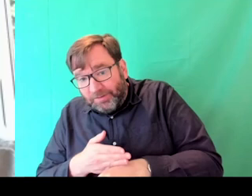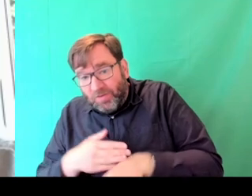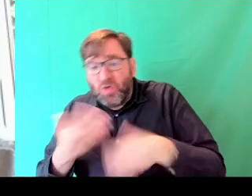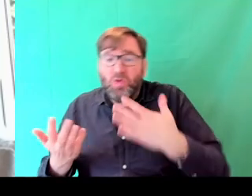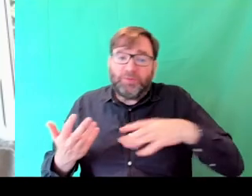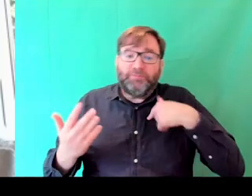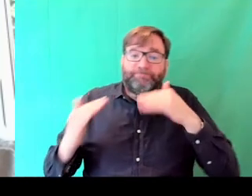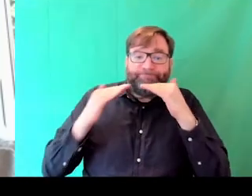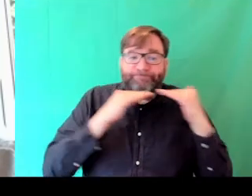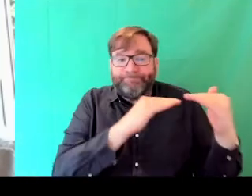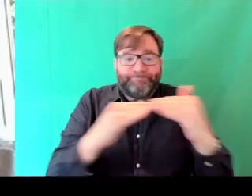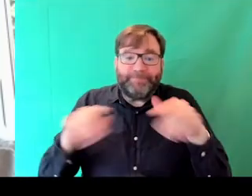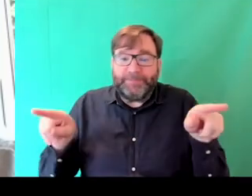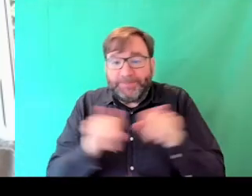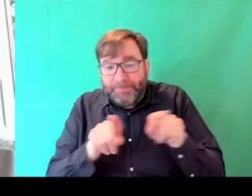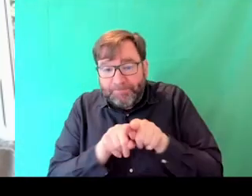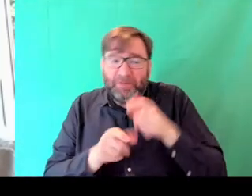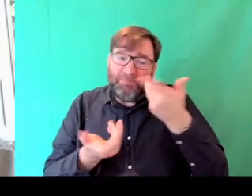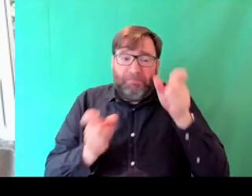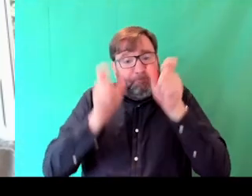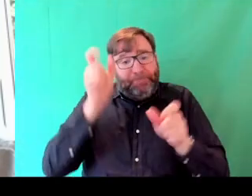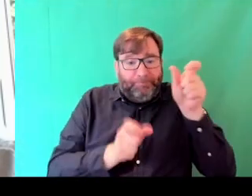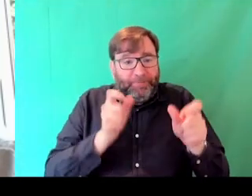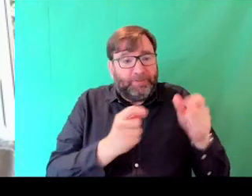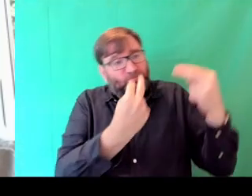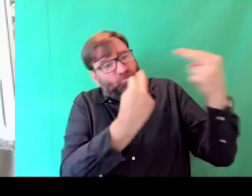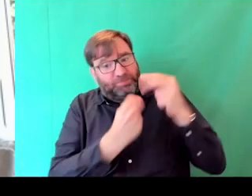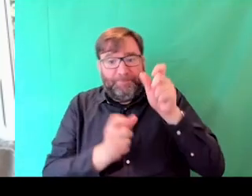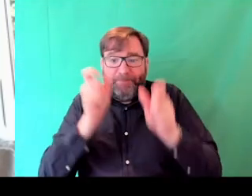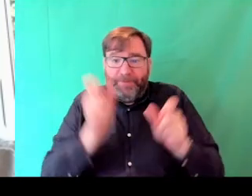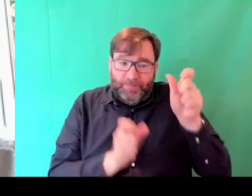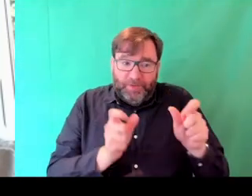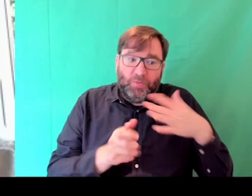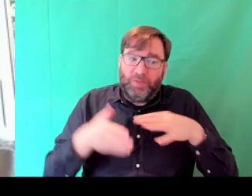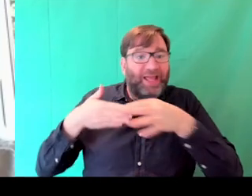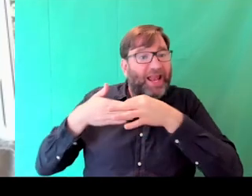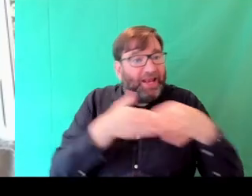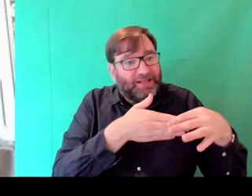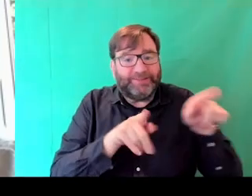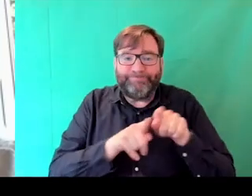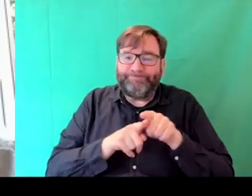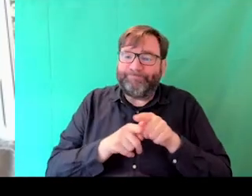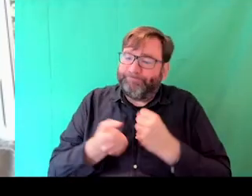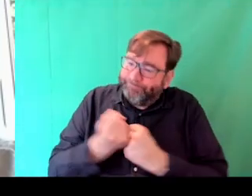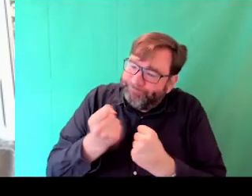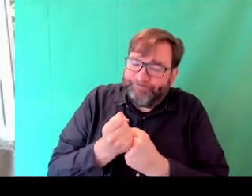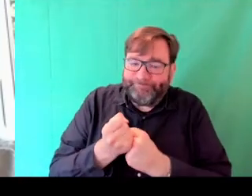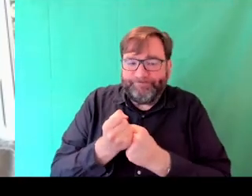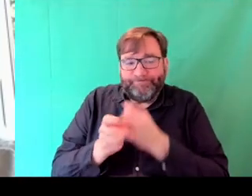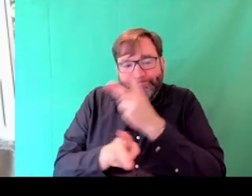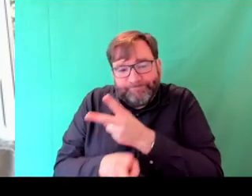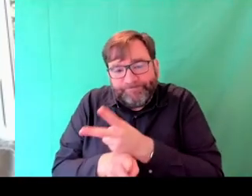kind of voice that. And it's something as well, I think, to, from the receiving side of it, is to realize